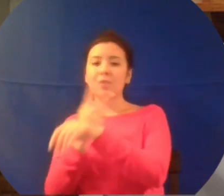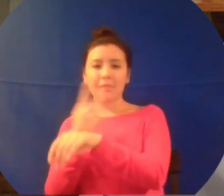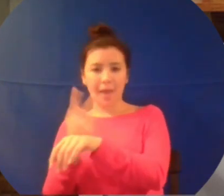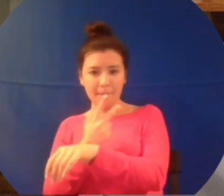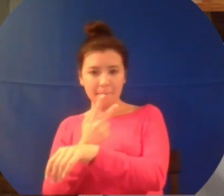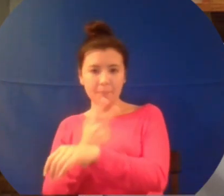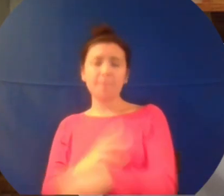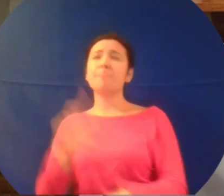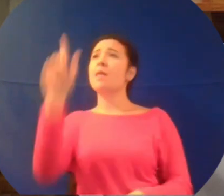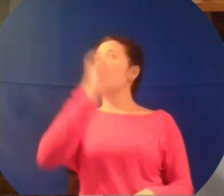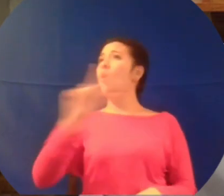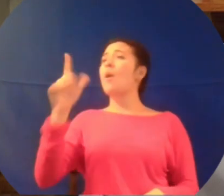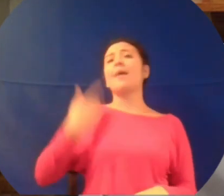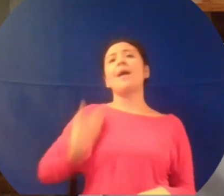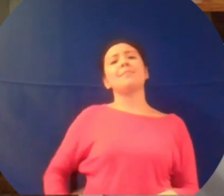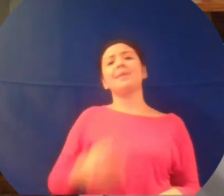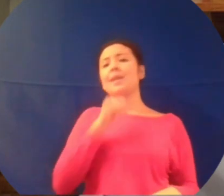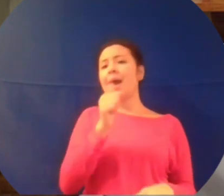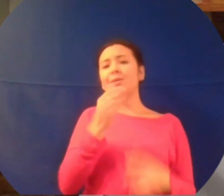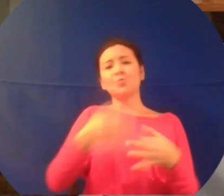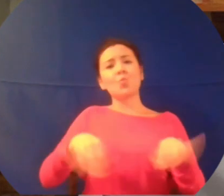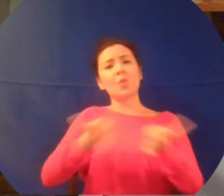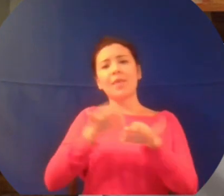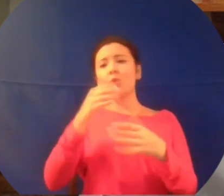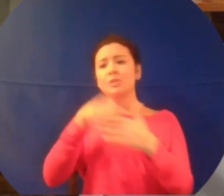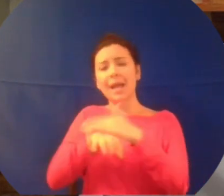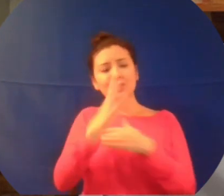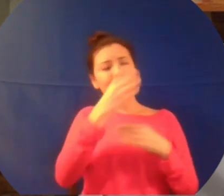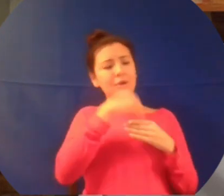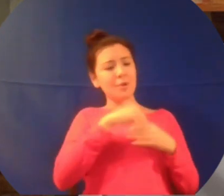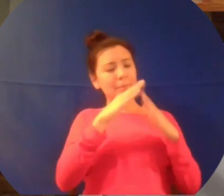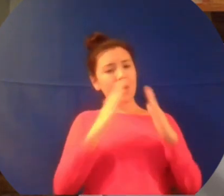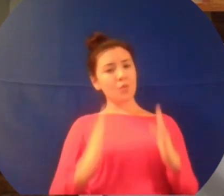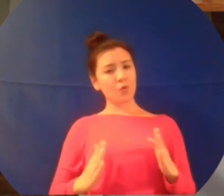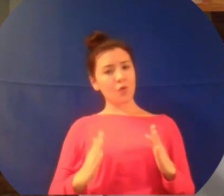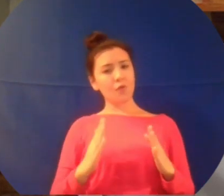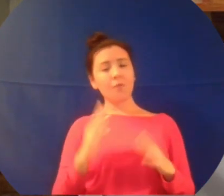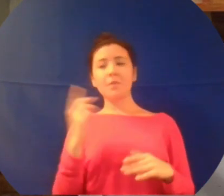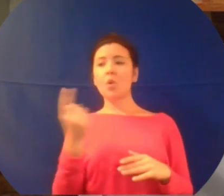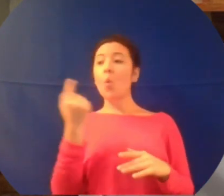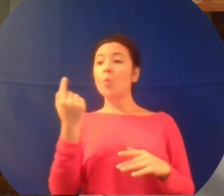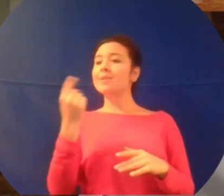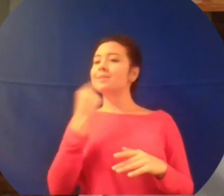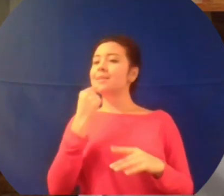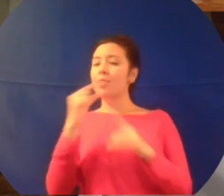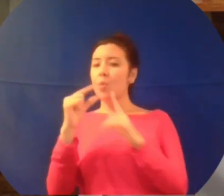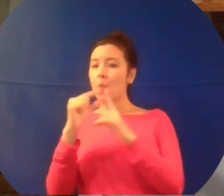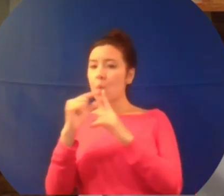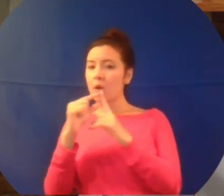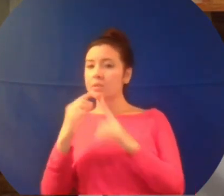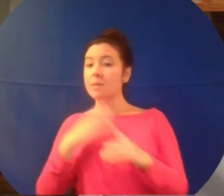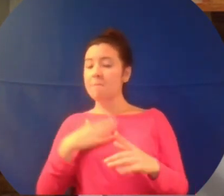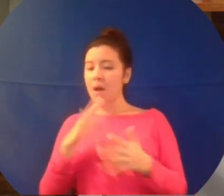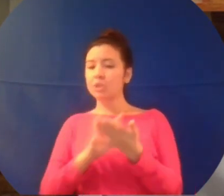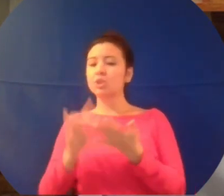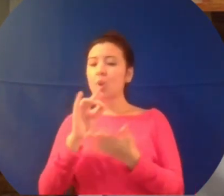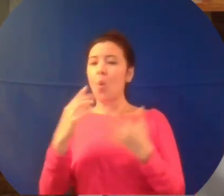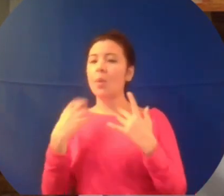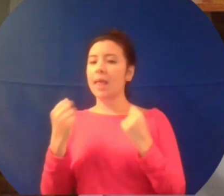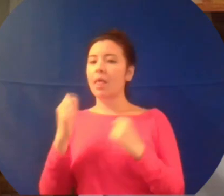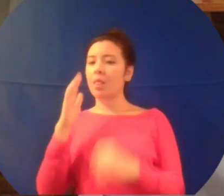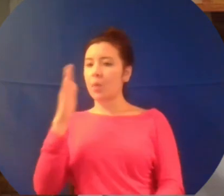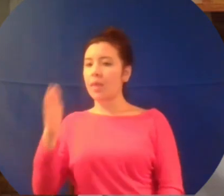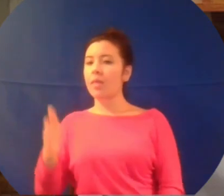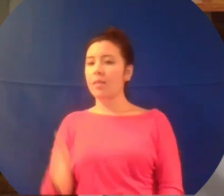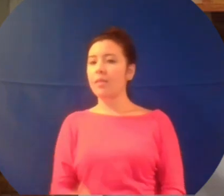Lamb. Lord, I am not worthy that you should enter under my roof, but only say the word, and my soul shall be healed.